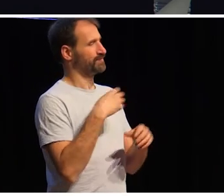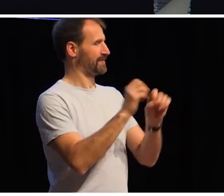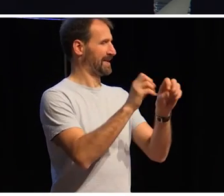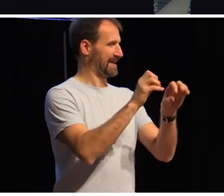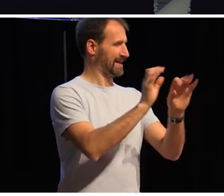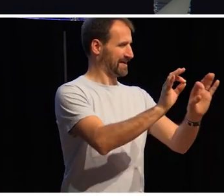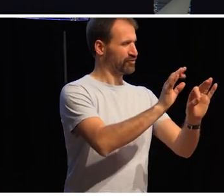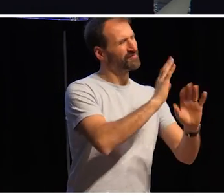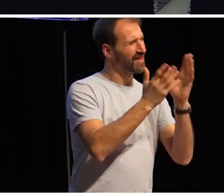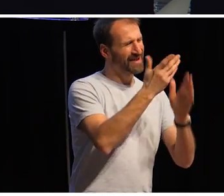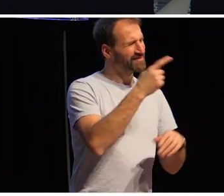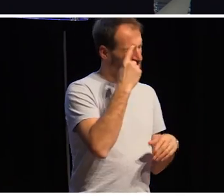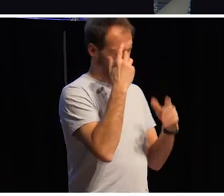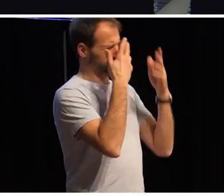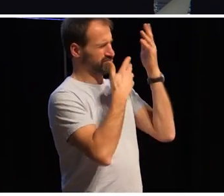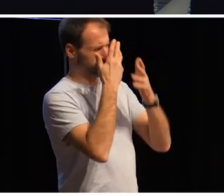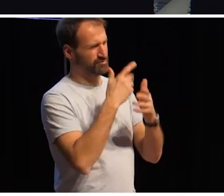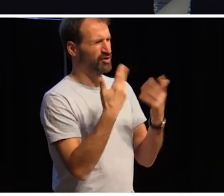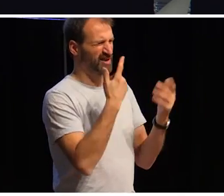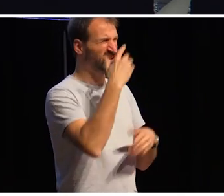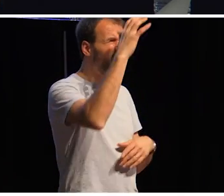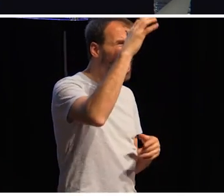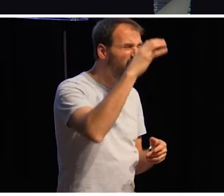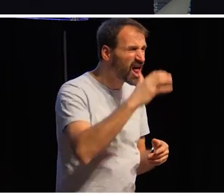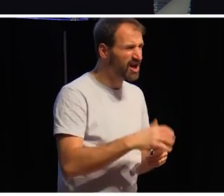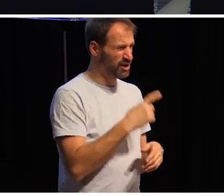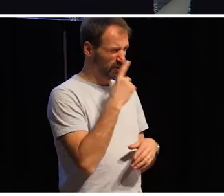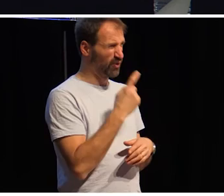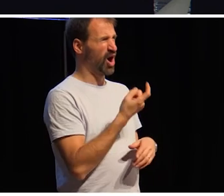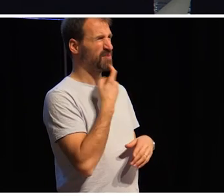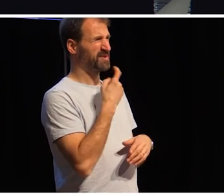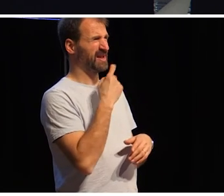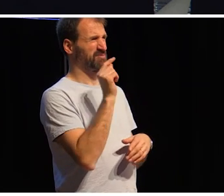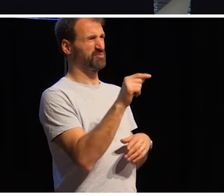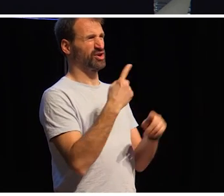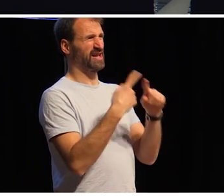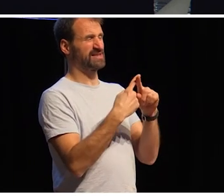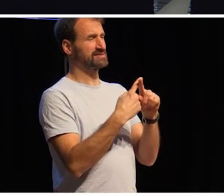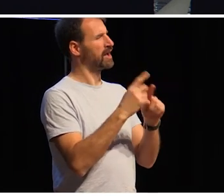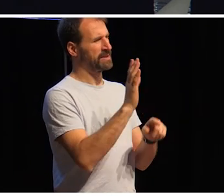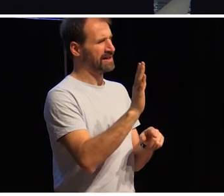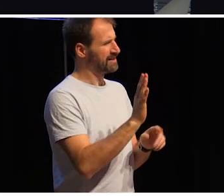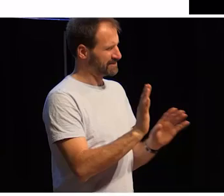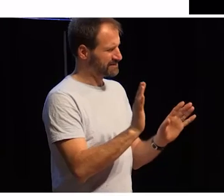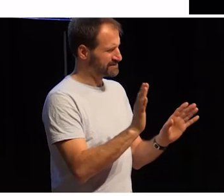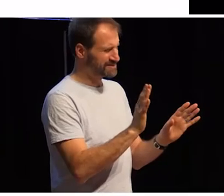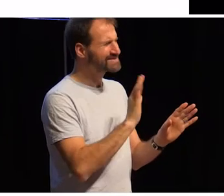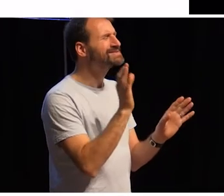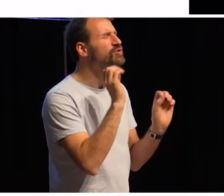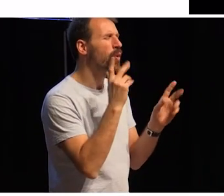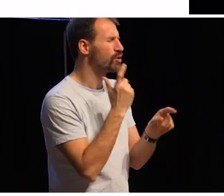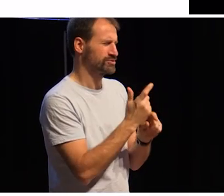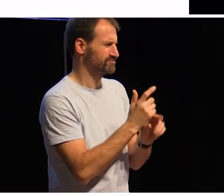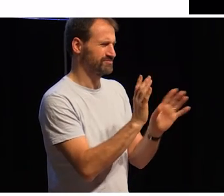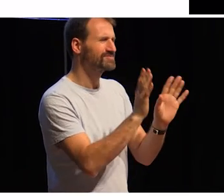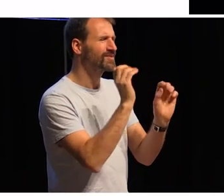and it might look very long, especially since it's just object.x, but it's really not that hard. Bear with me. Okay, so